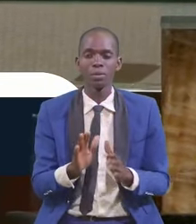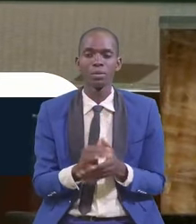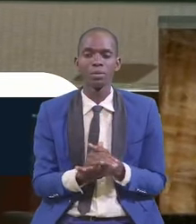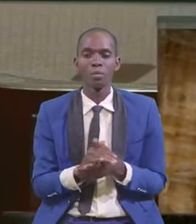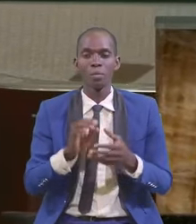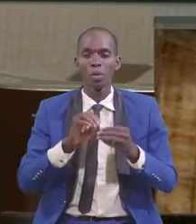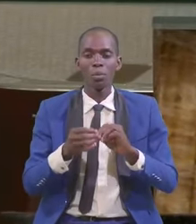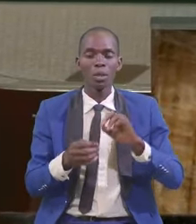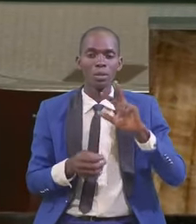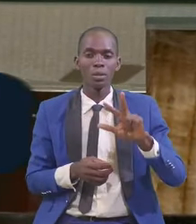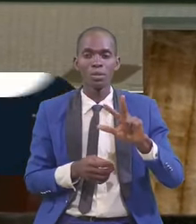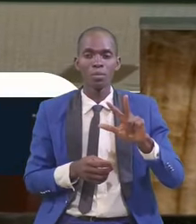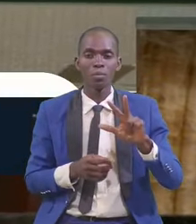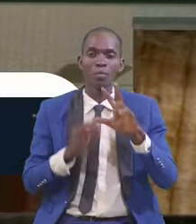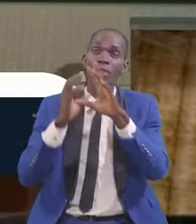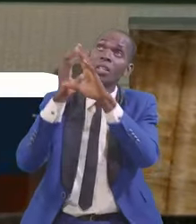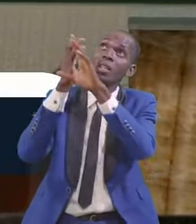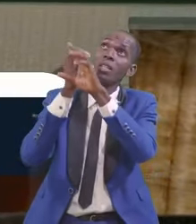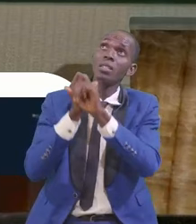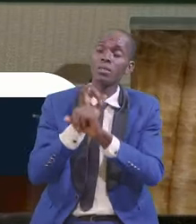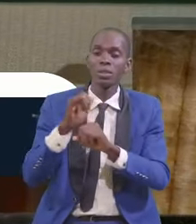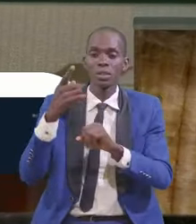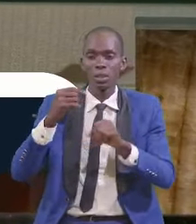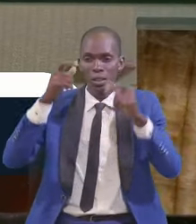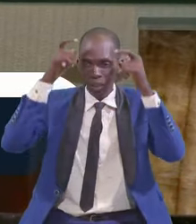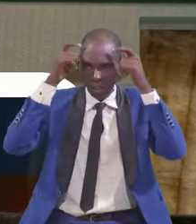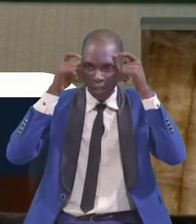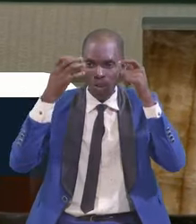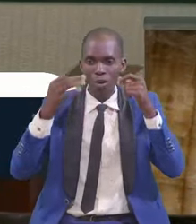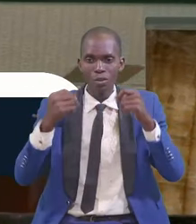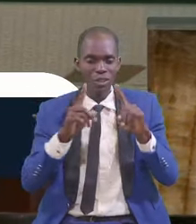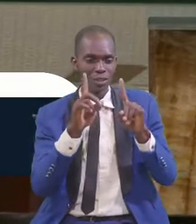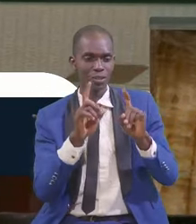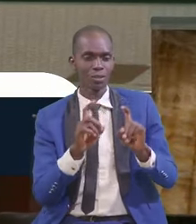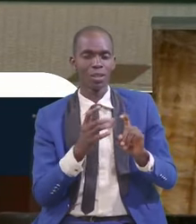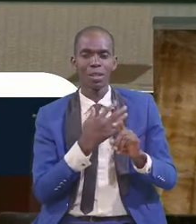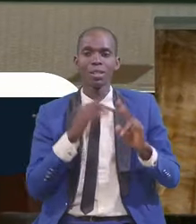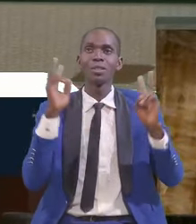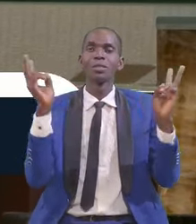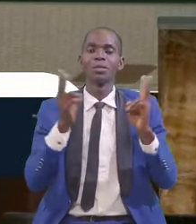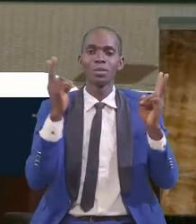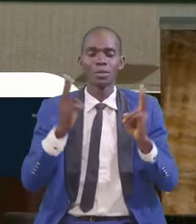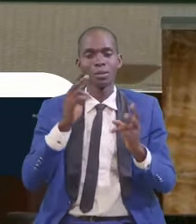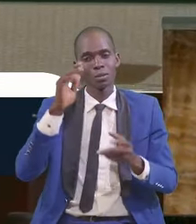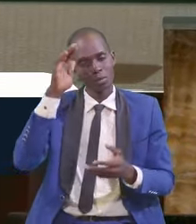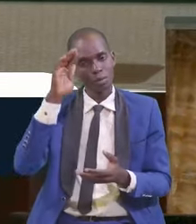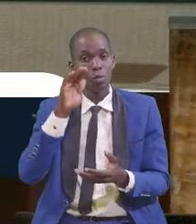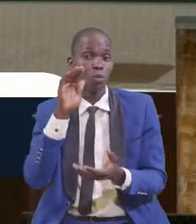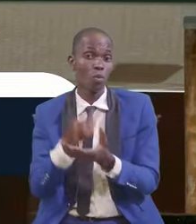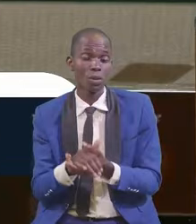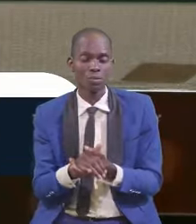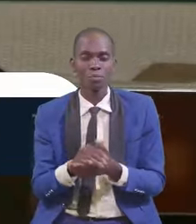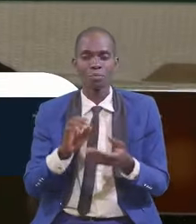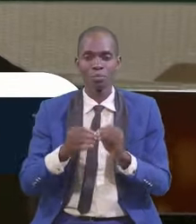receiving the crown of the tri triumphant bride number one a